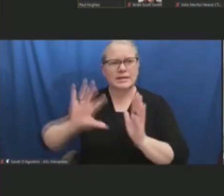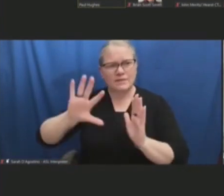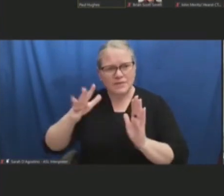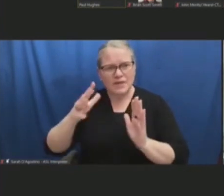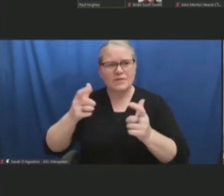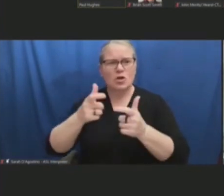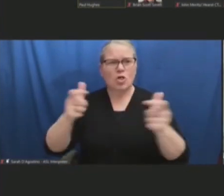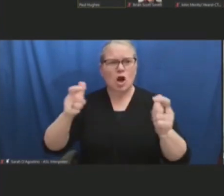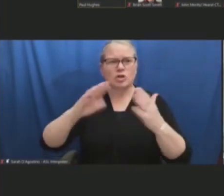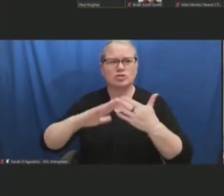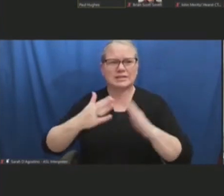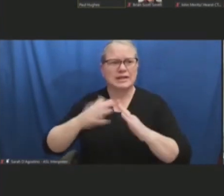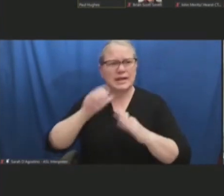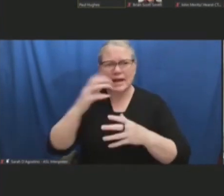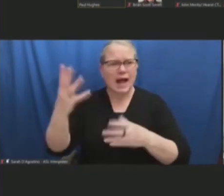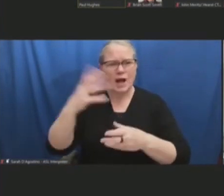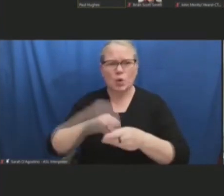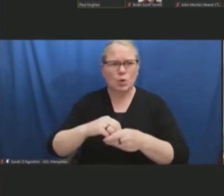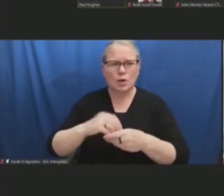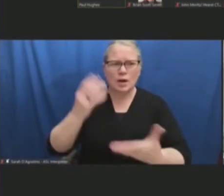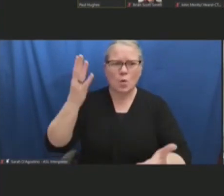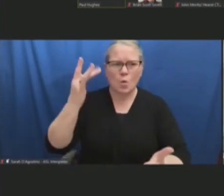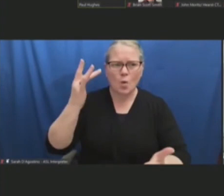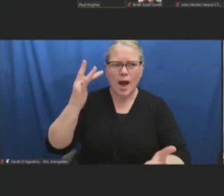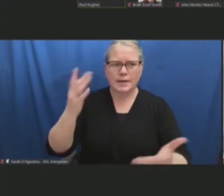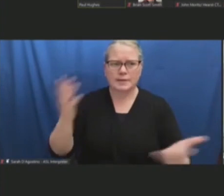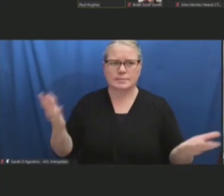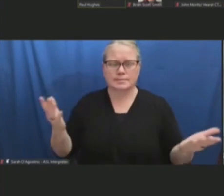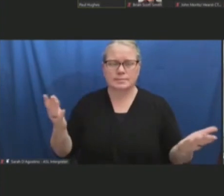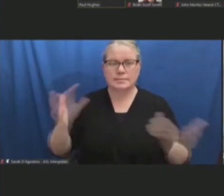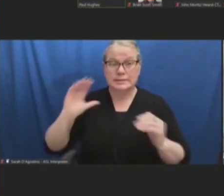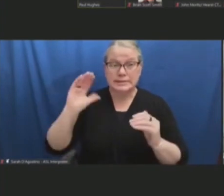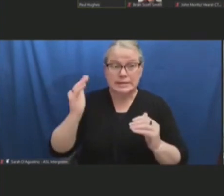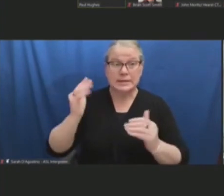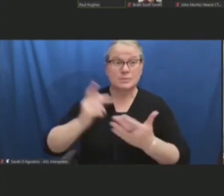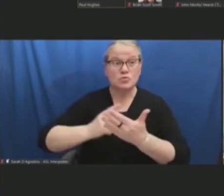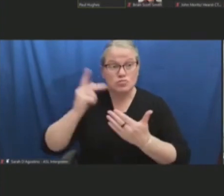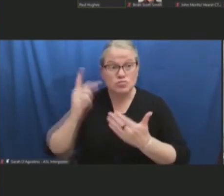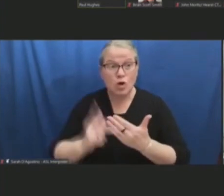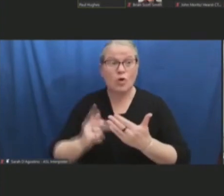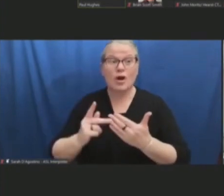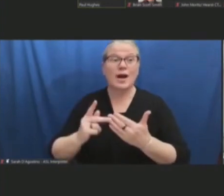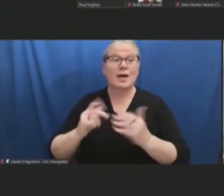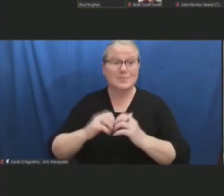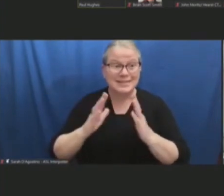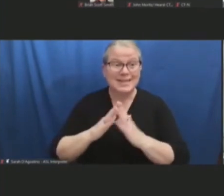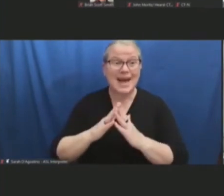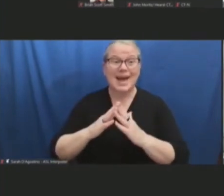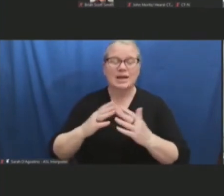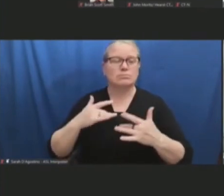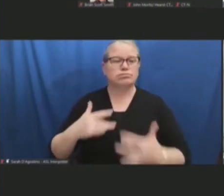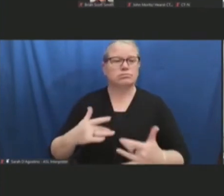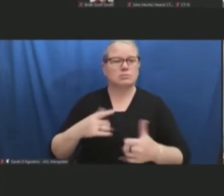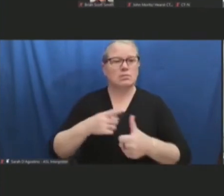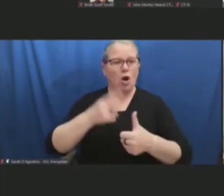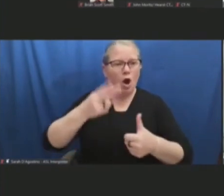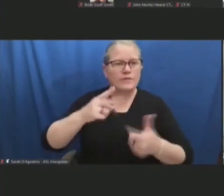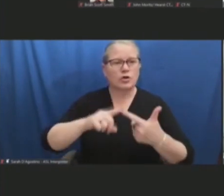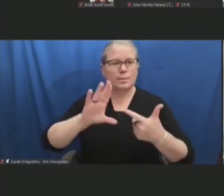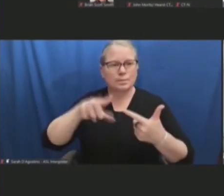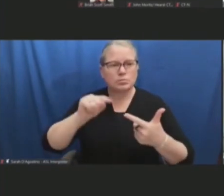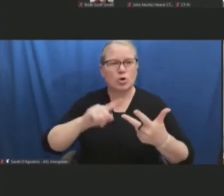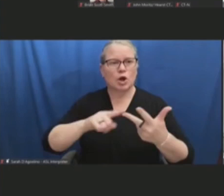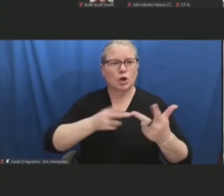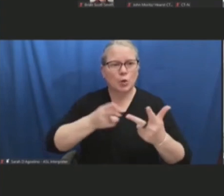this? It always seems that it's whatever the program, it's Hartford, Bridgeport, and New Haven. So can someone explain